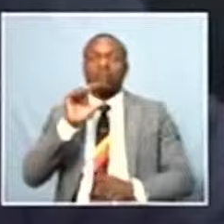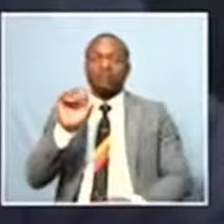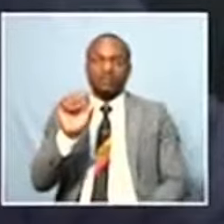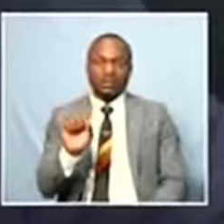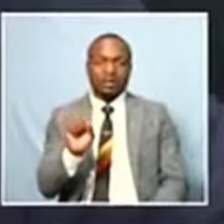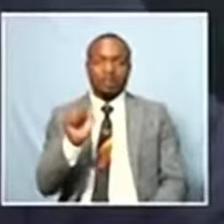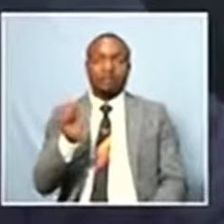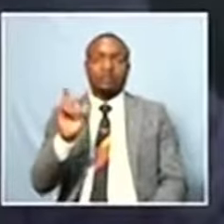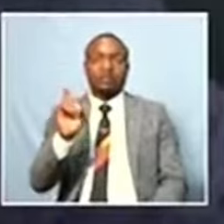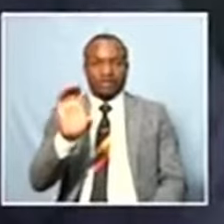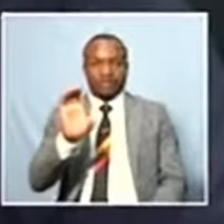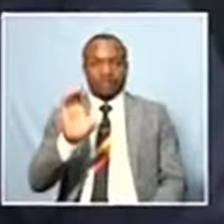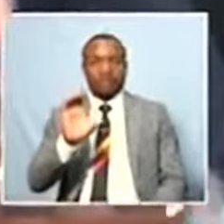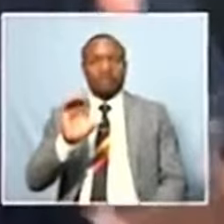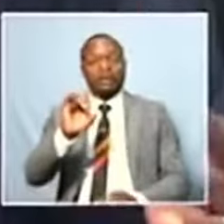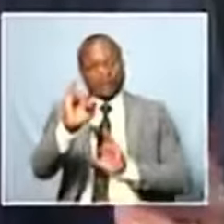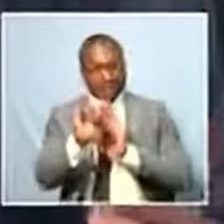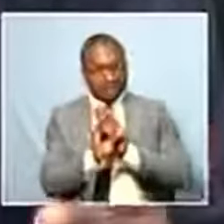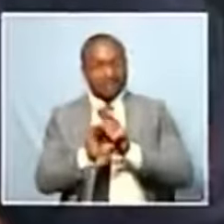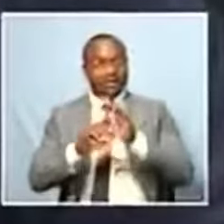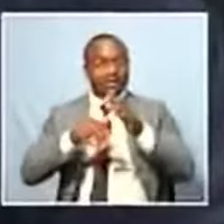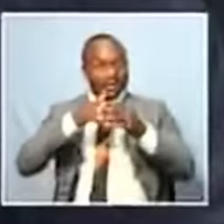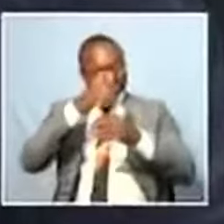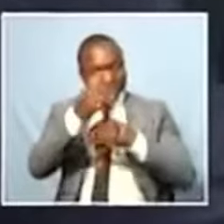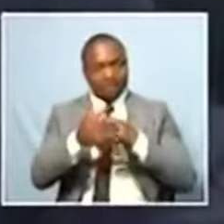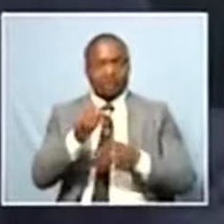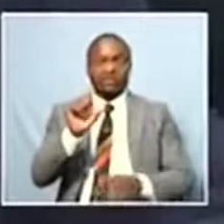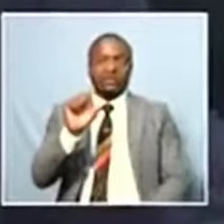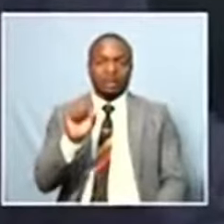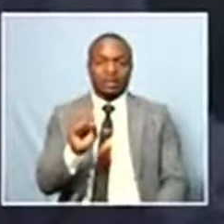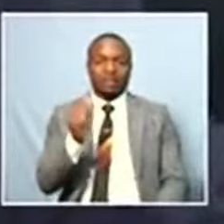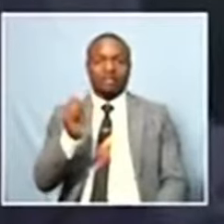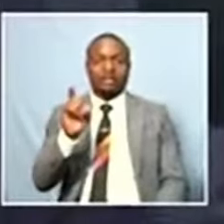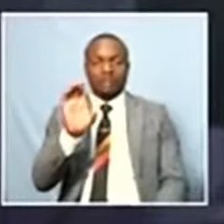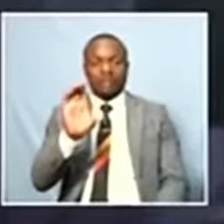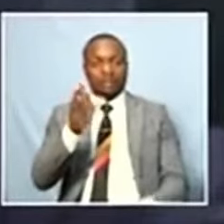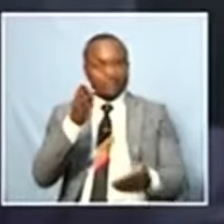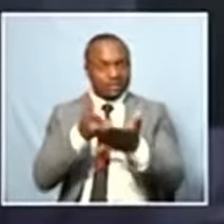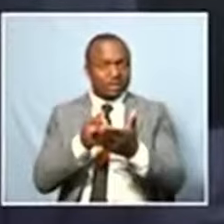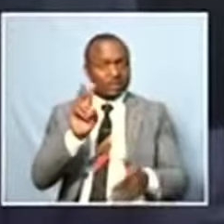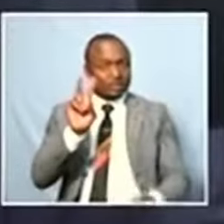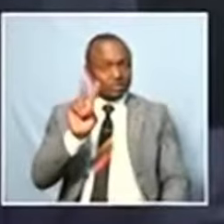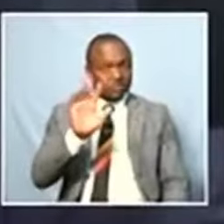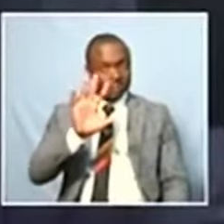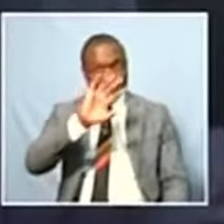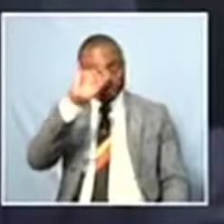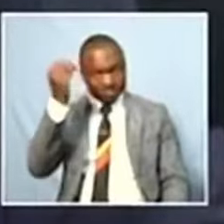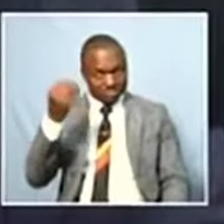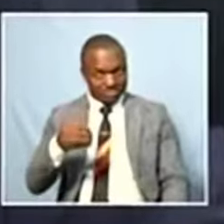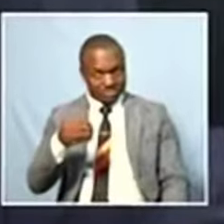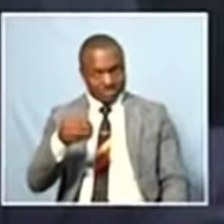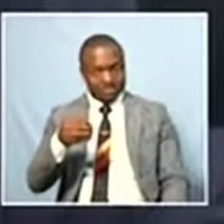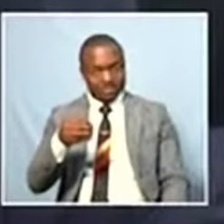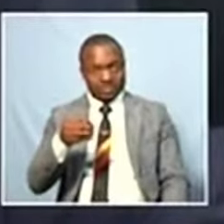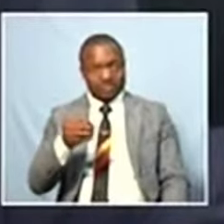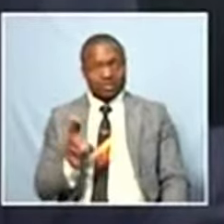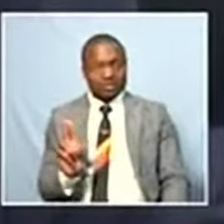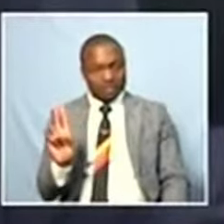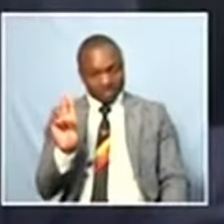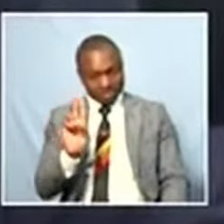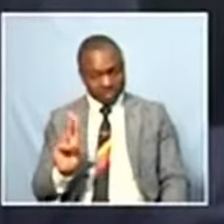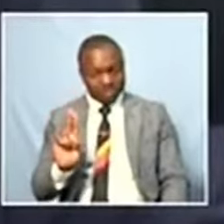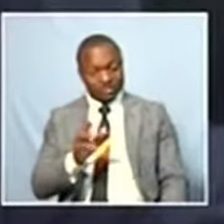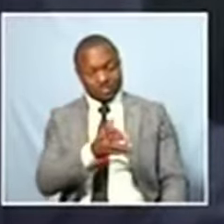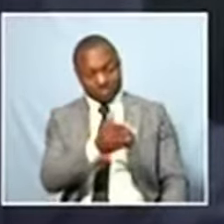They need to import outside within the region. So this 25% will definitely be applicable to them. And then they